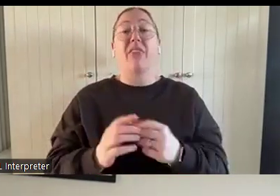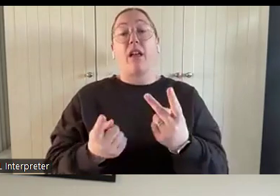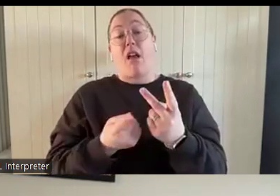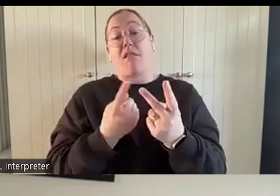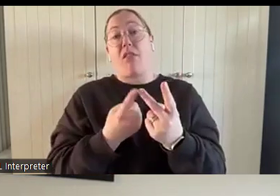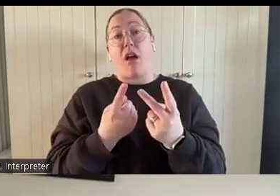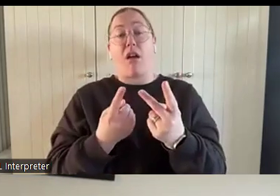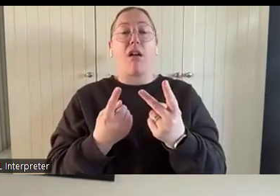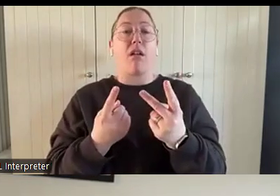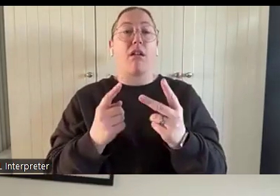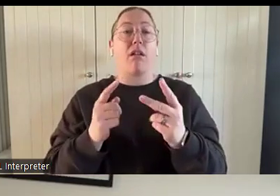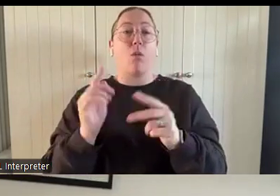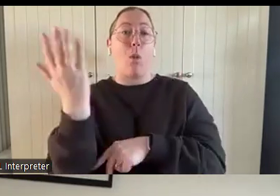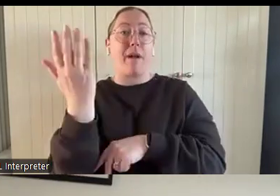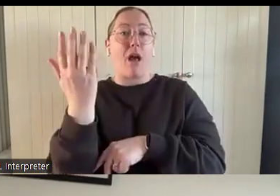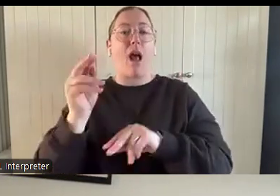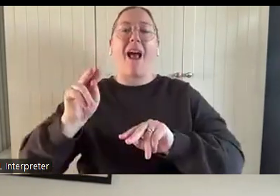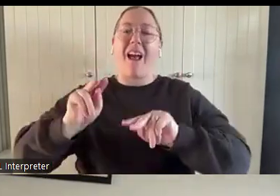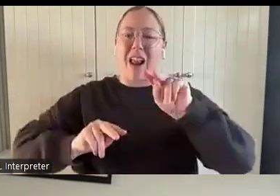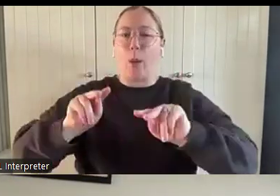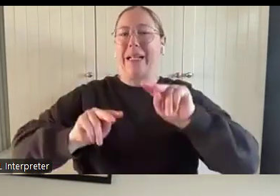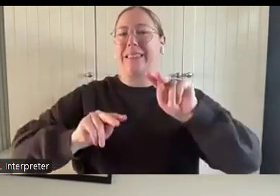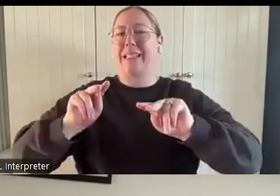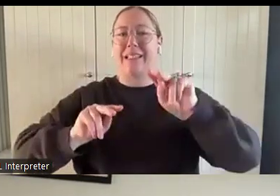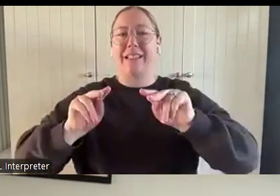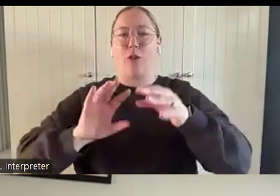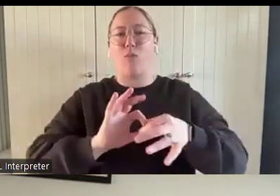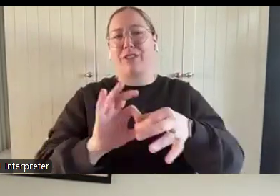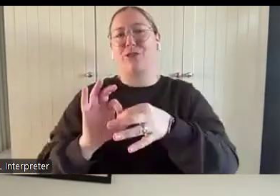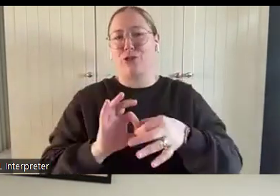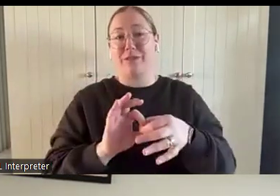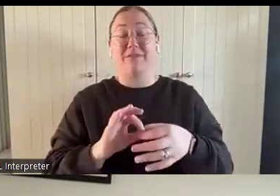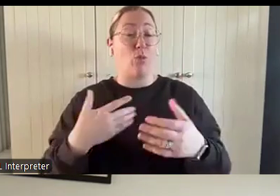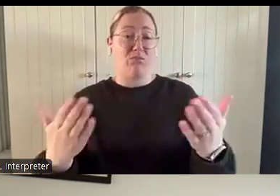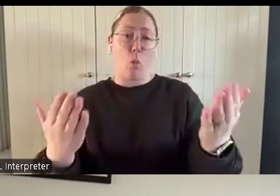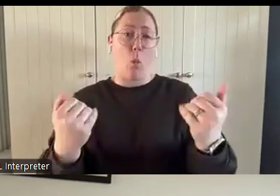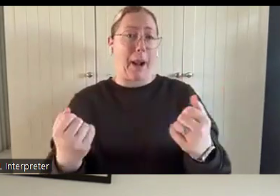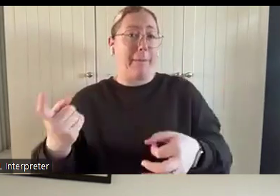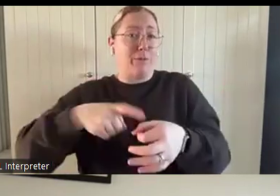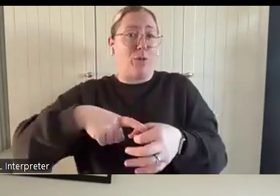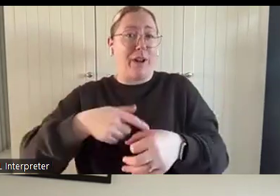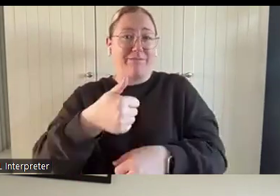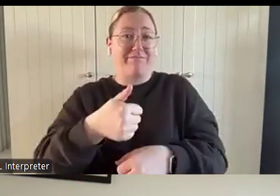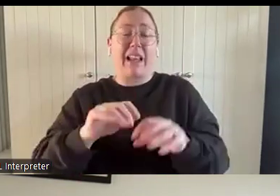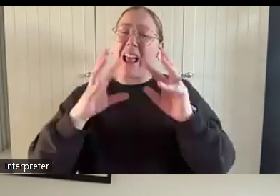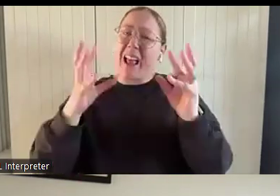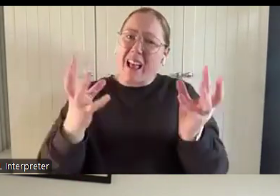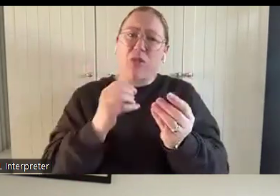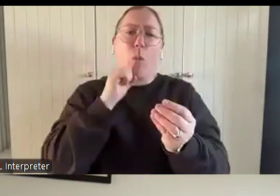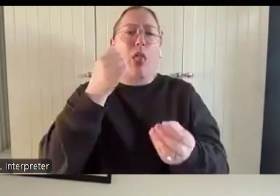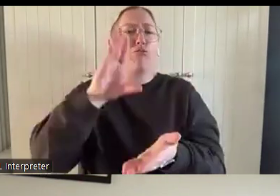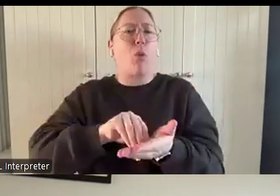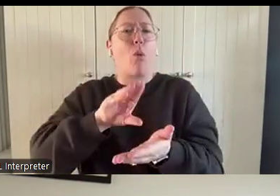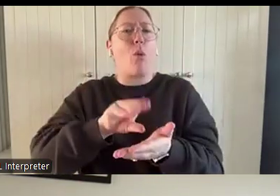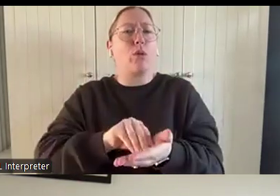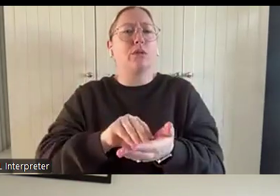evaluating co-production as well. So please feel free to book on and to attend them. Everything's being recorded, so if you can't make it on the day, we will